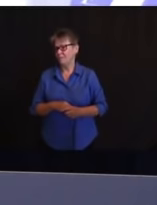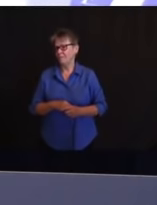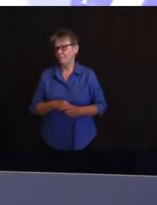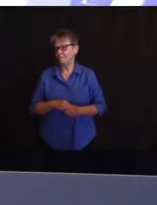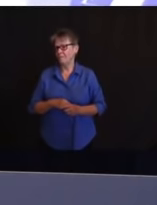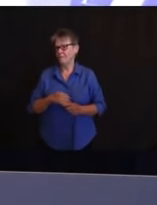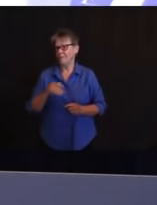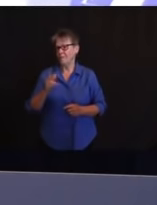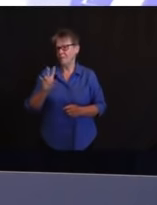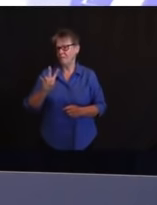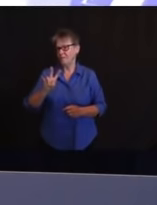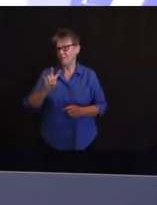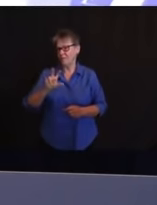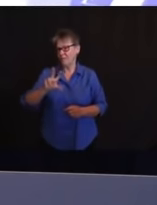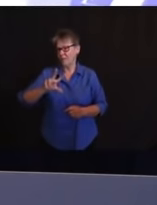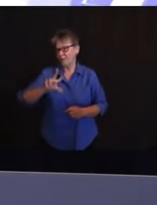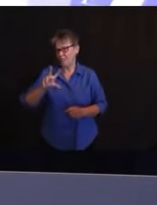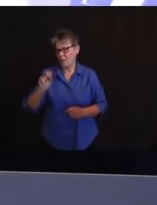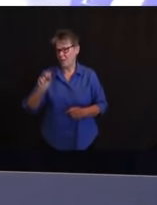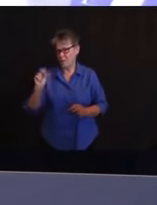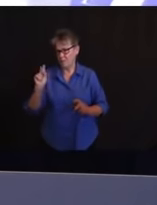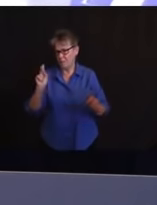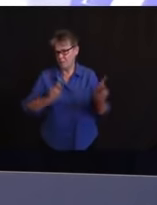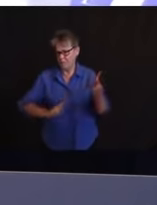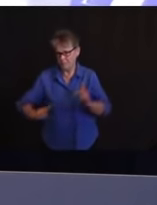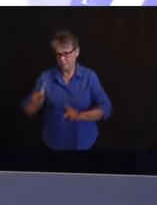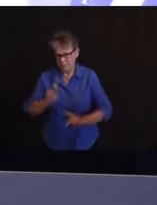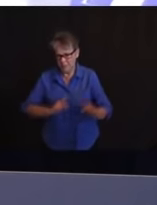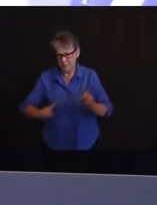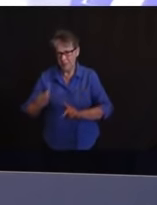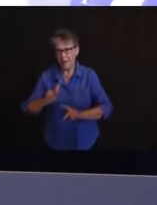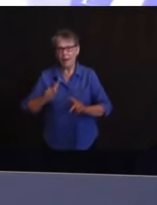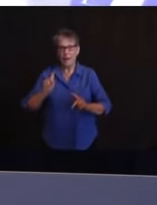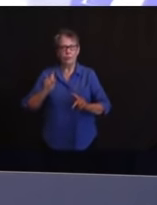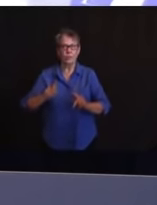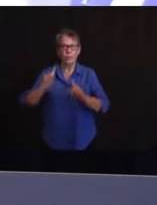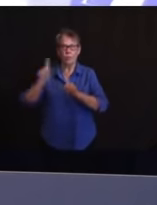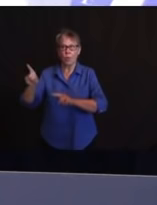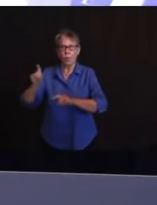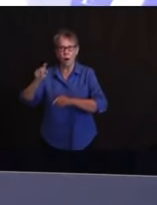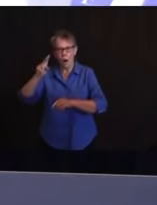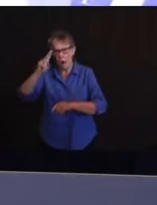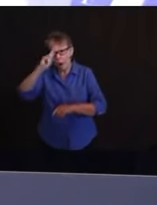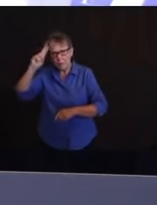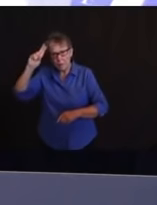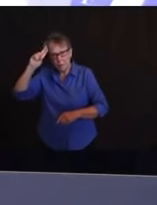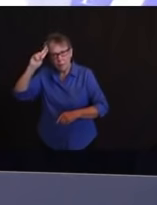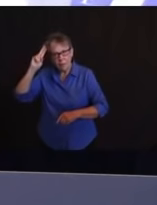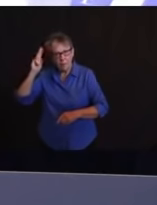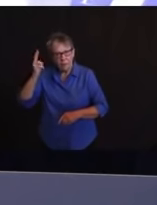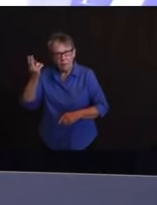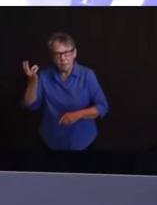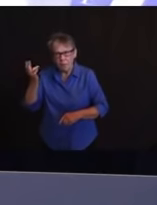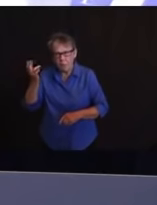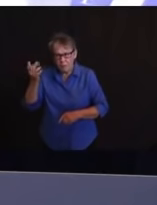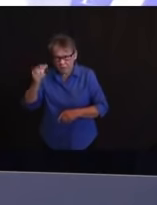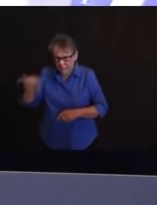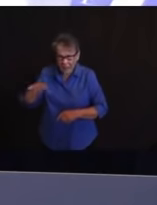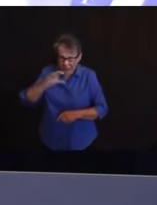been hospitalized because of complications from the virus. And sadly, there have